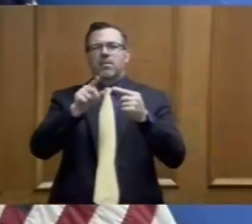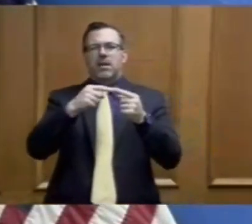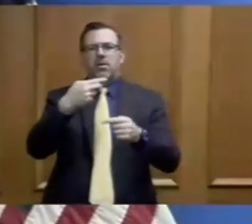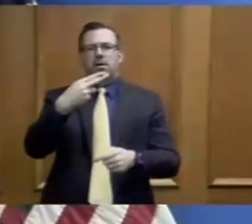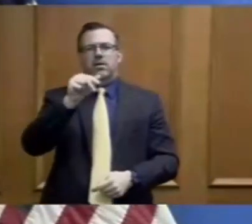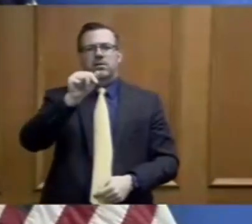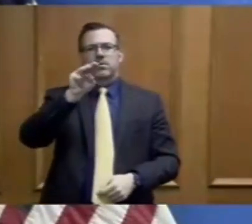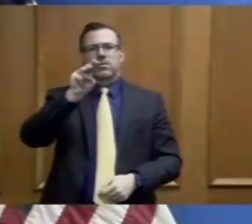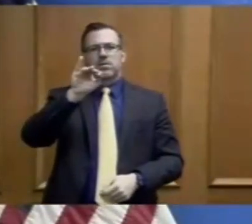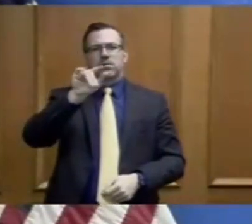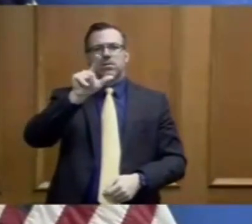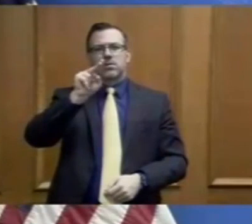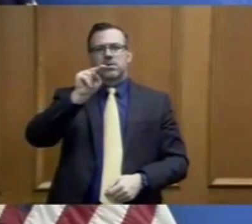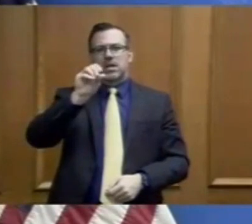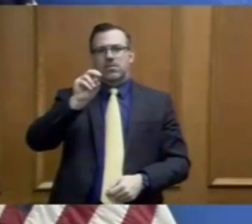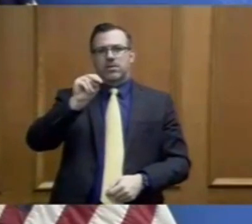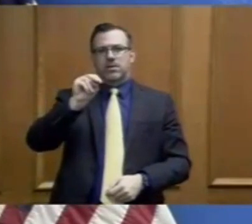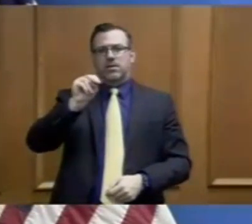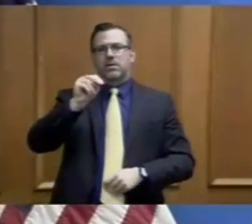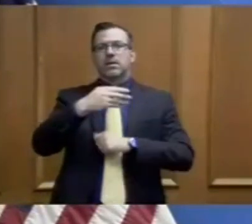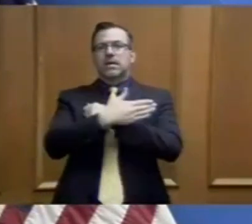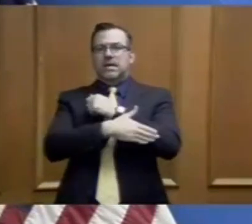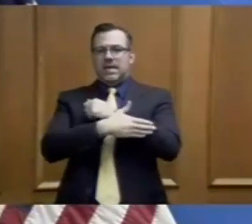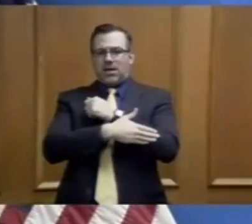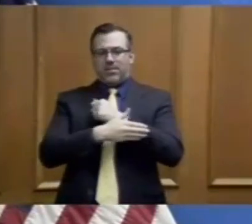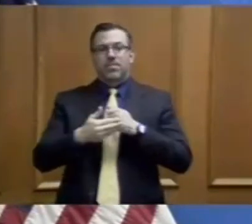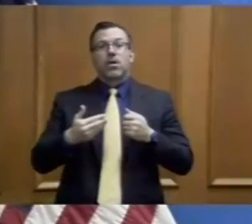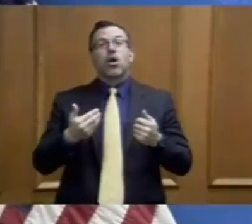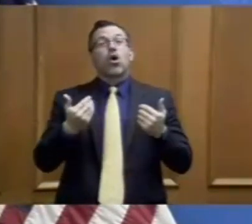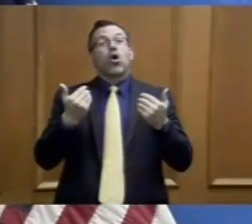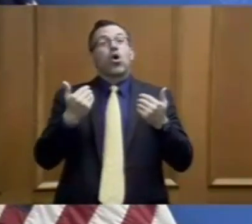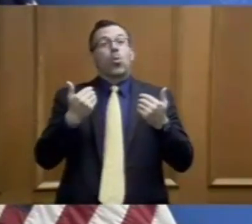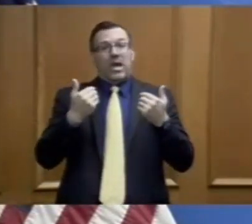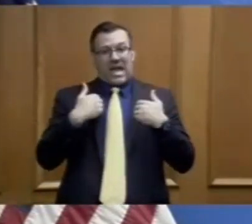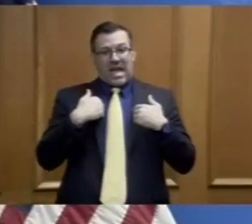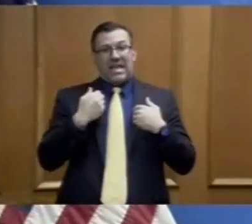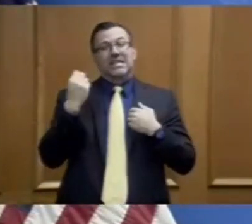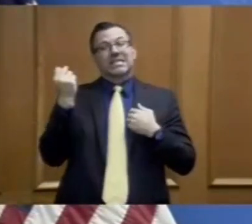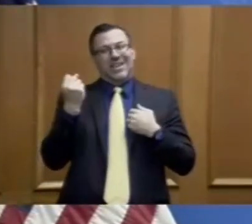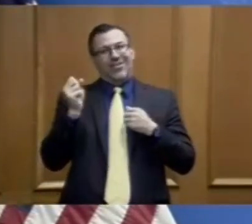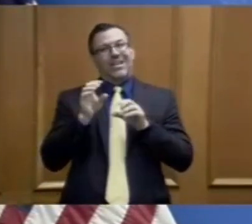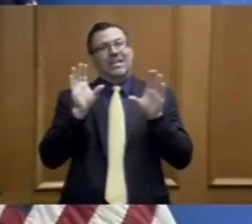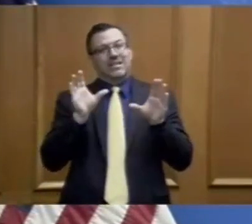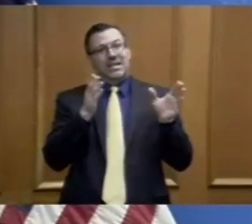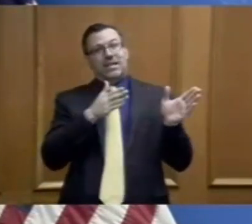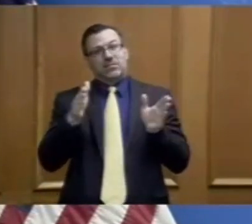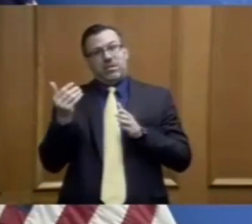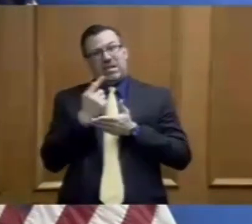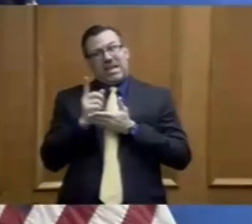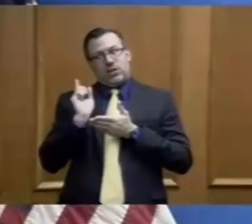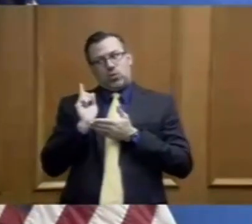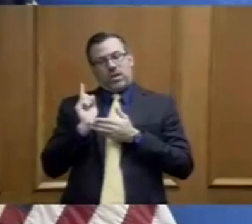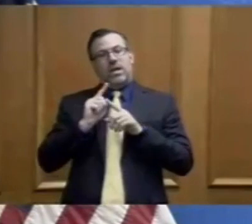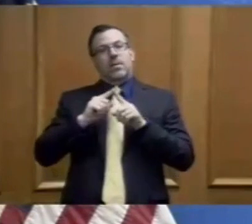testing. We had weekend events planned for last weekend, but due to the tornadoes, we postponed those